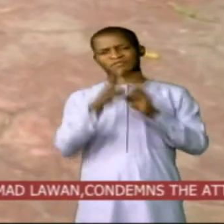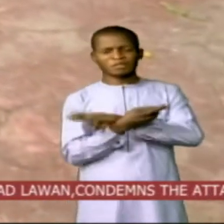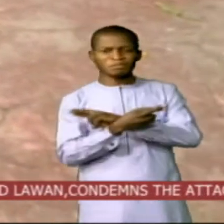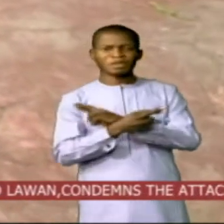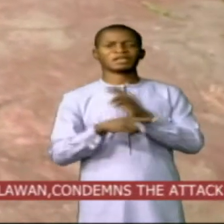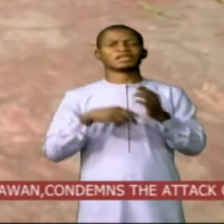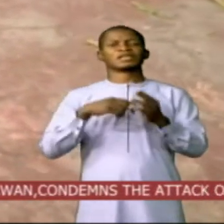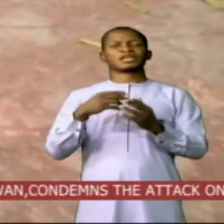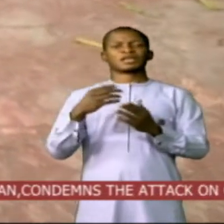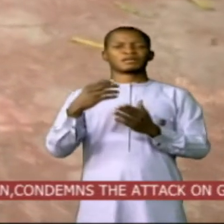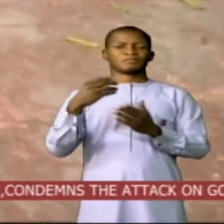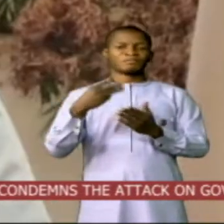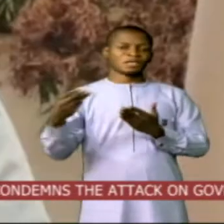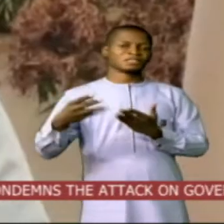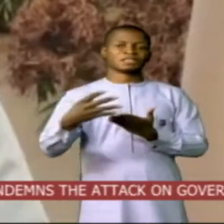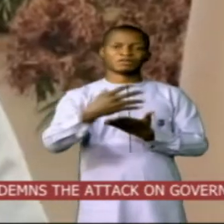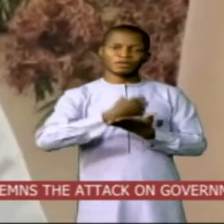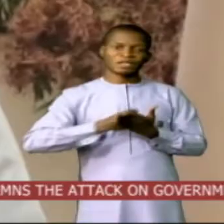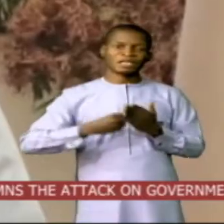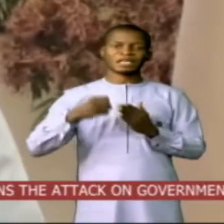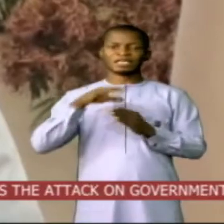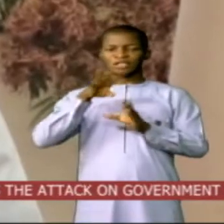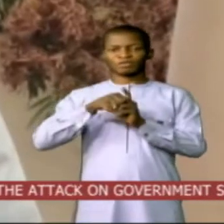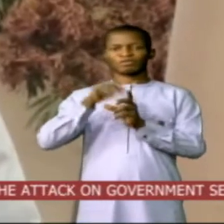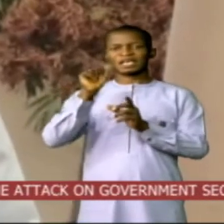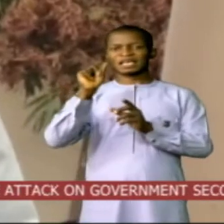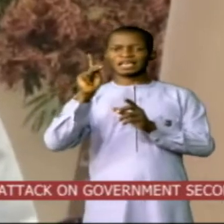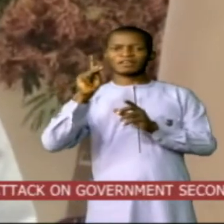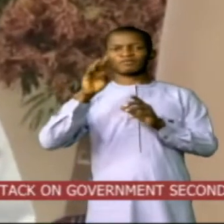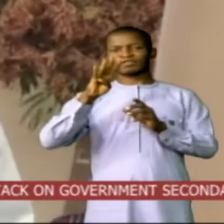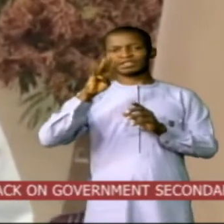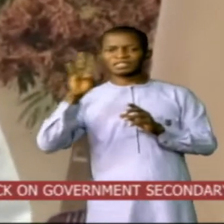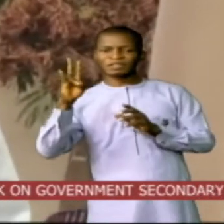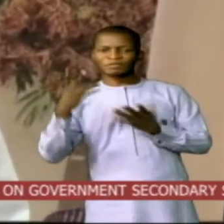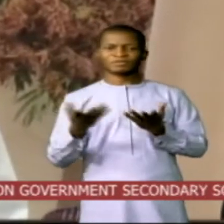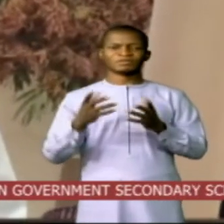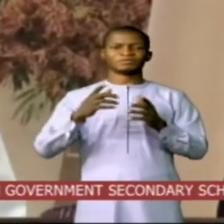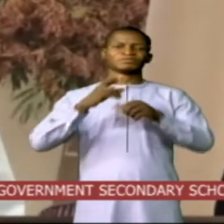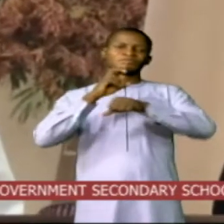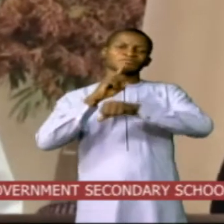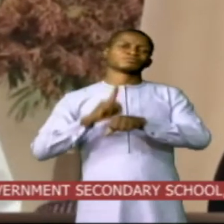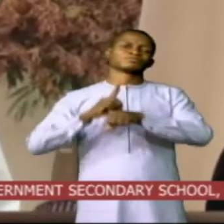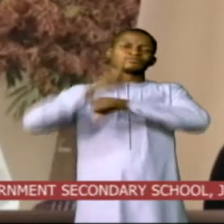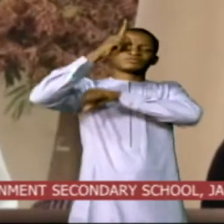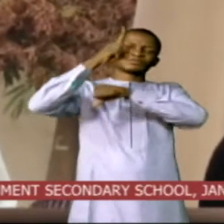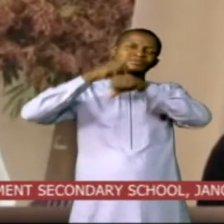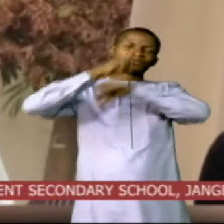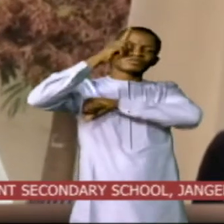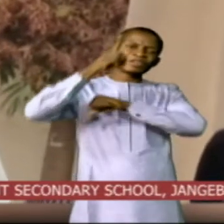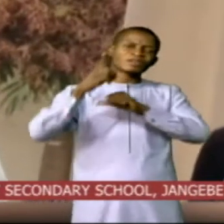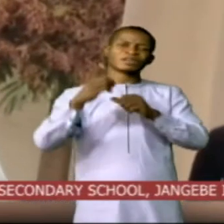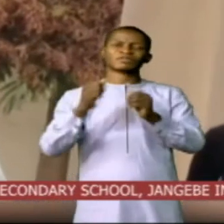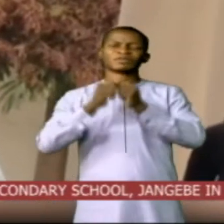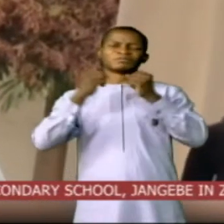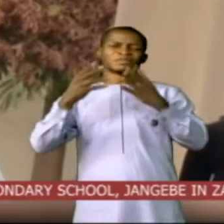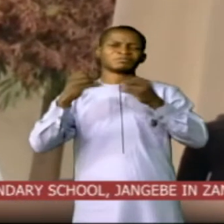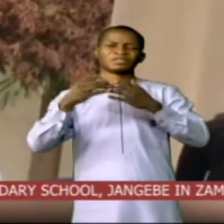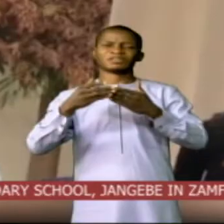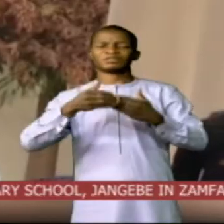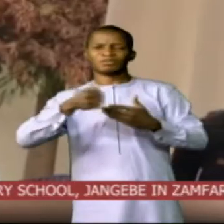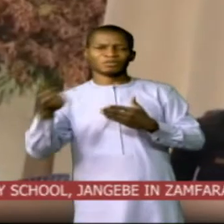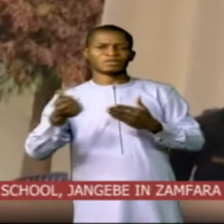8 AK-47 rifles, rocket launcher, and large cache of live ammunition. Zamfara State